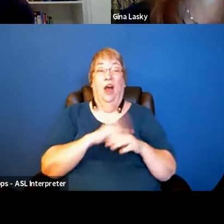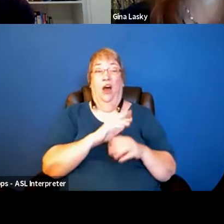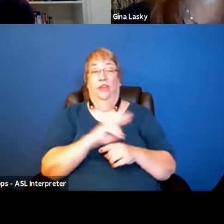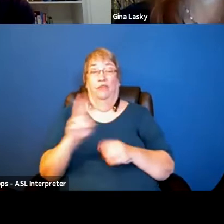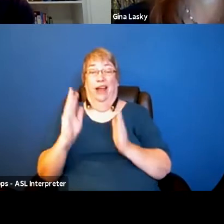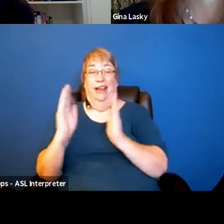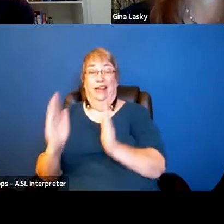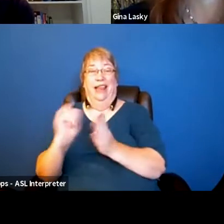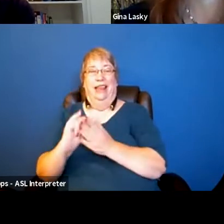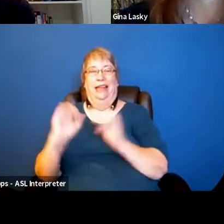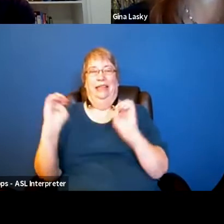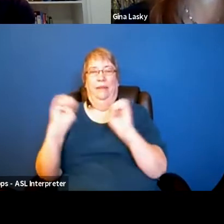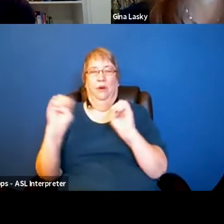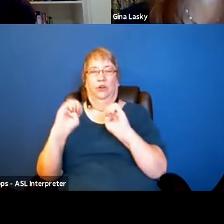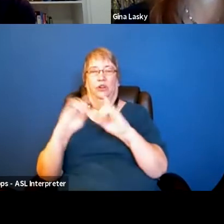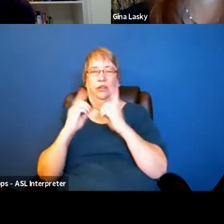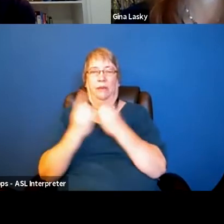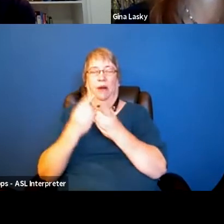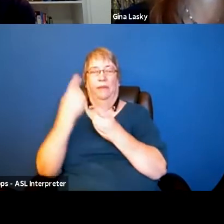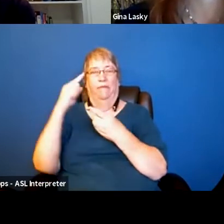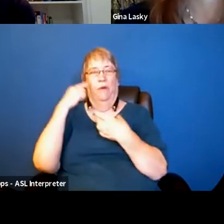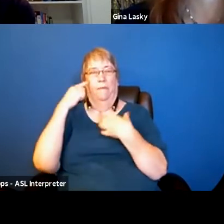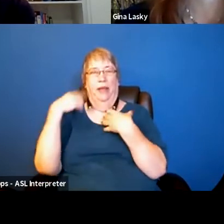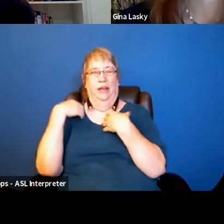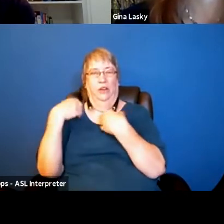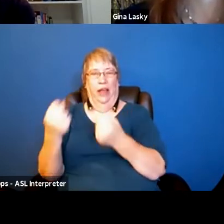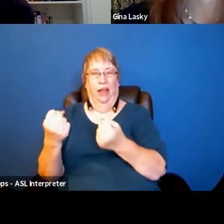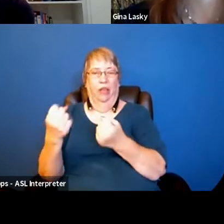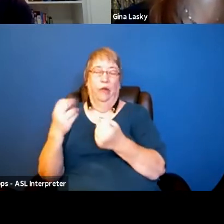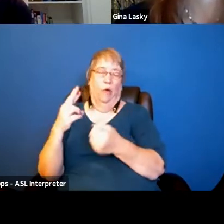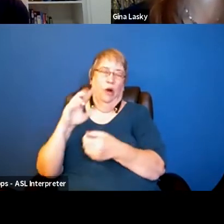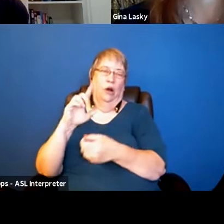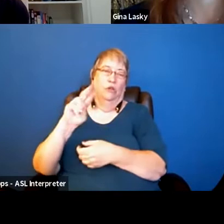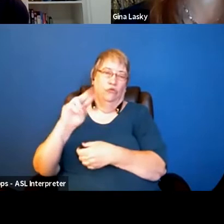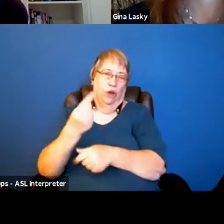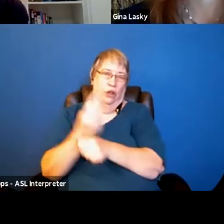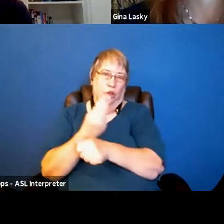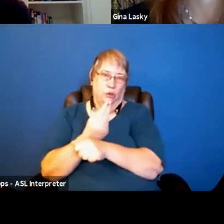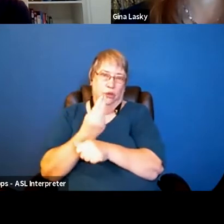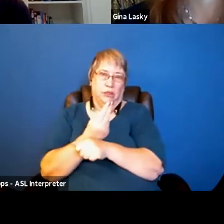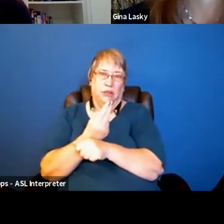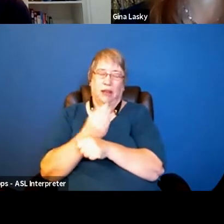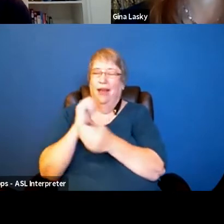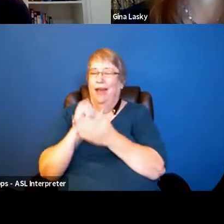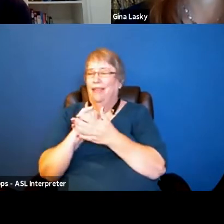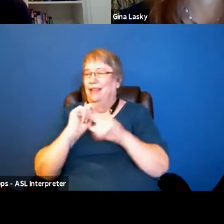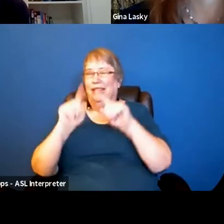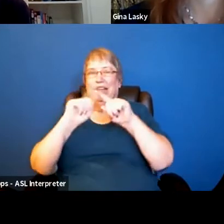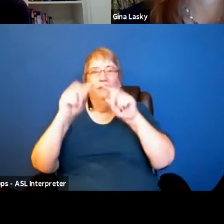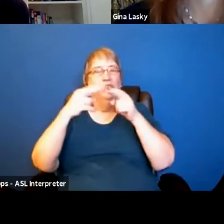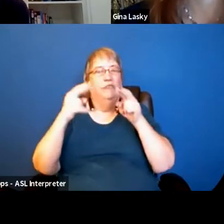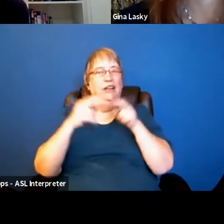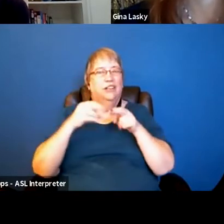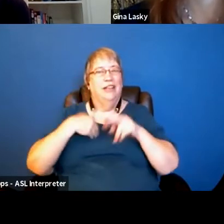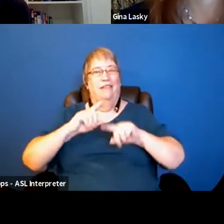ED visits related to mental health and or substance use issues, and reveals again the regional variation across the state, with